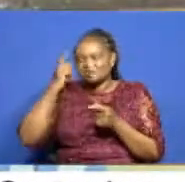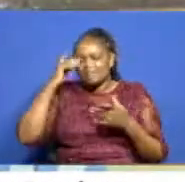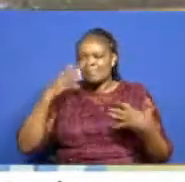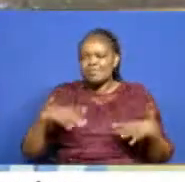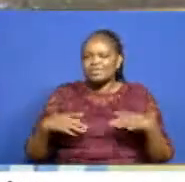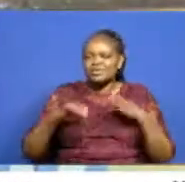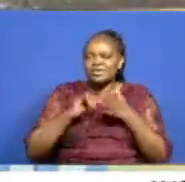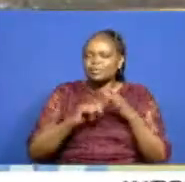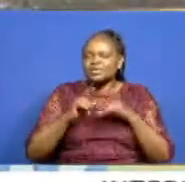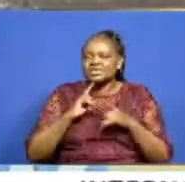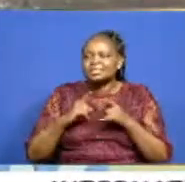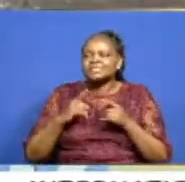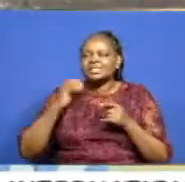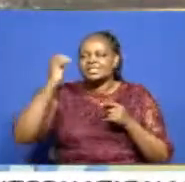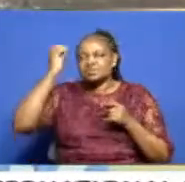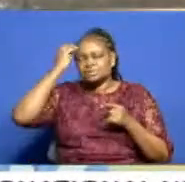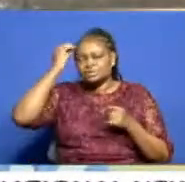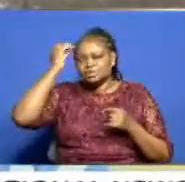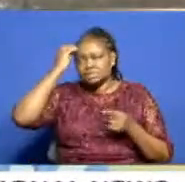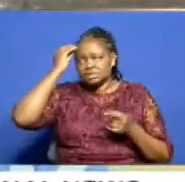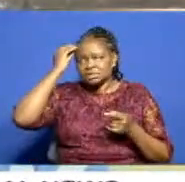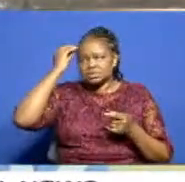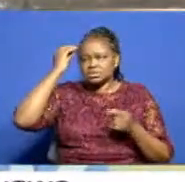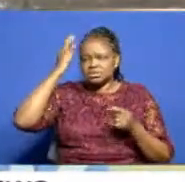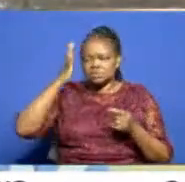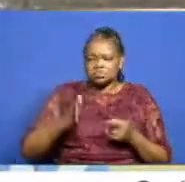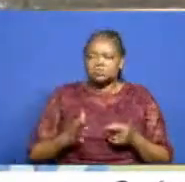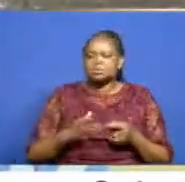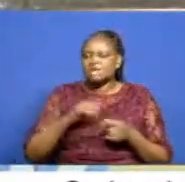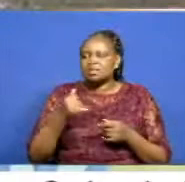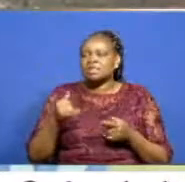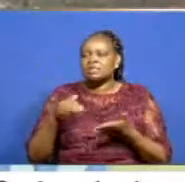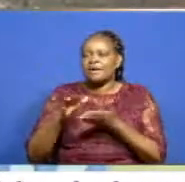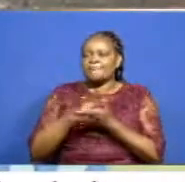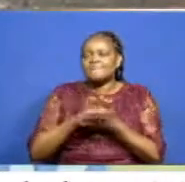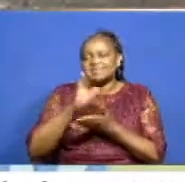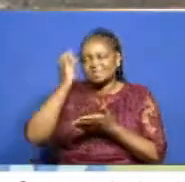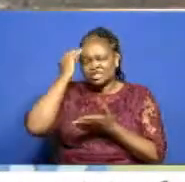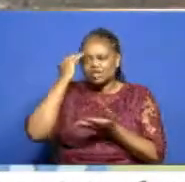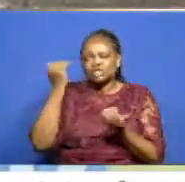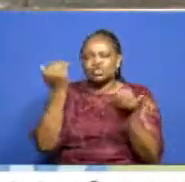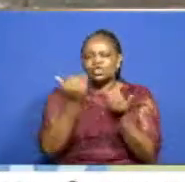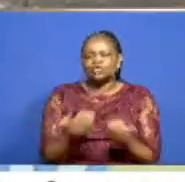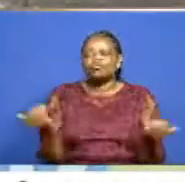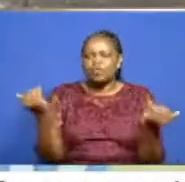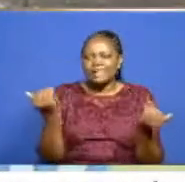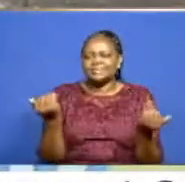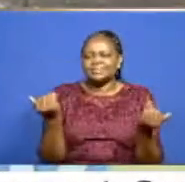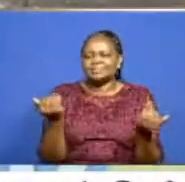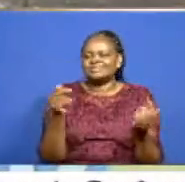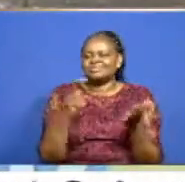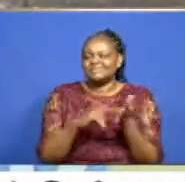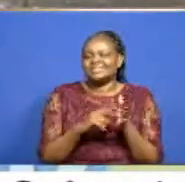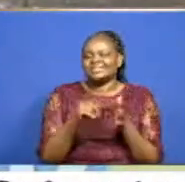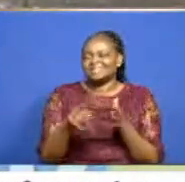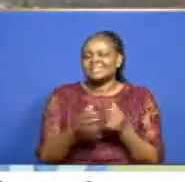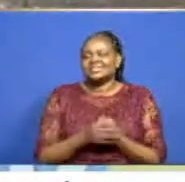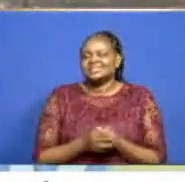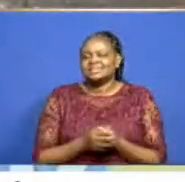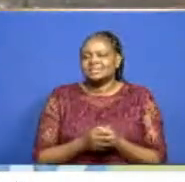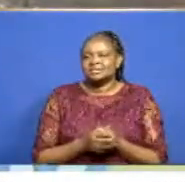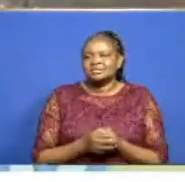are learners, and the ones that are even in the basic education, these are young children, which is just a delicate population that really